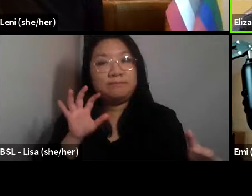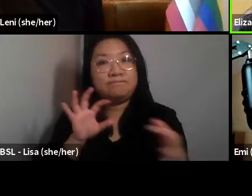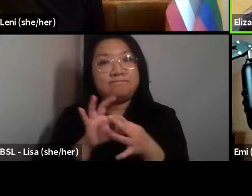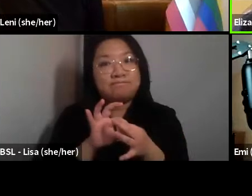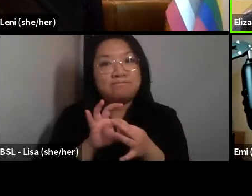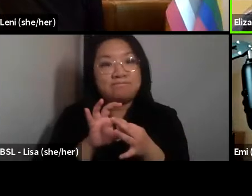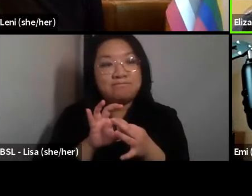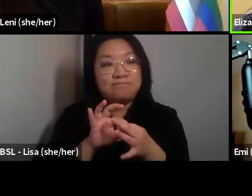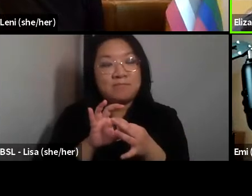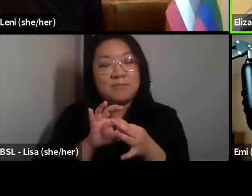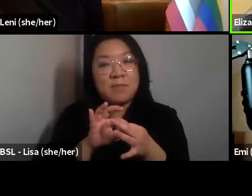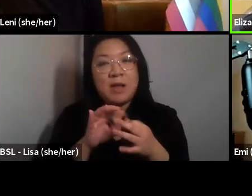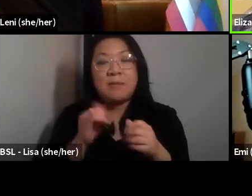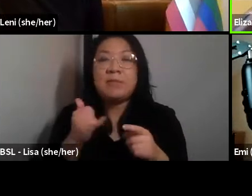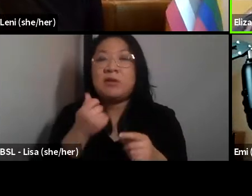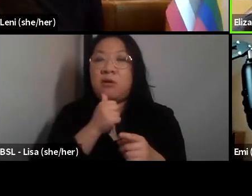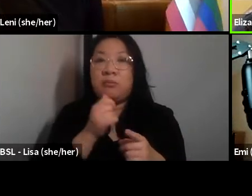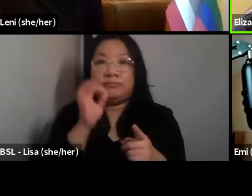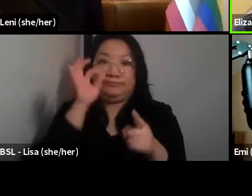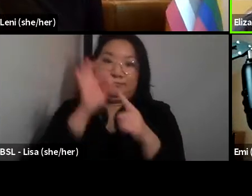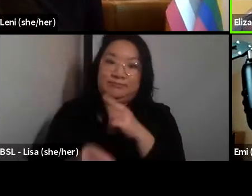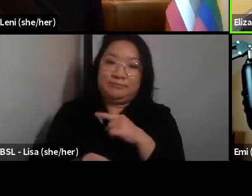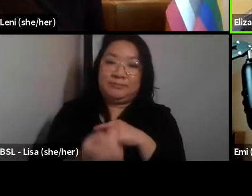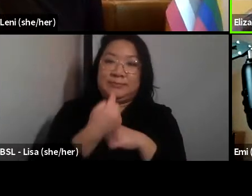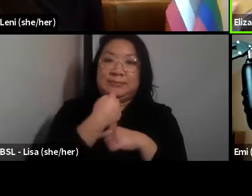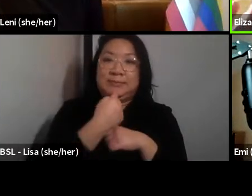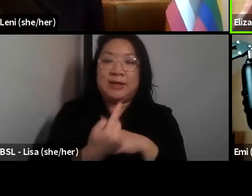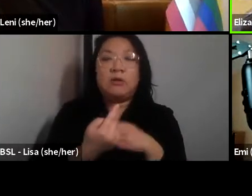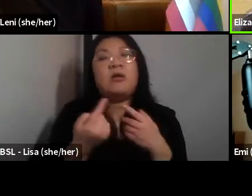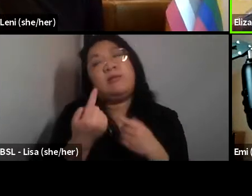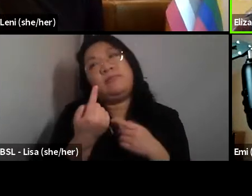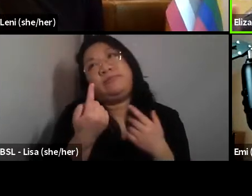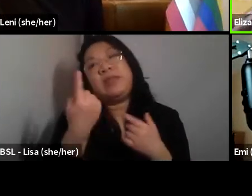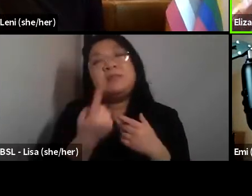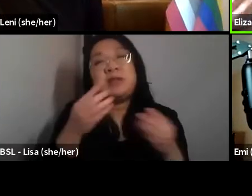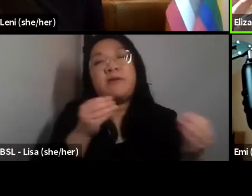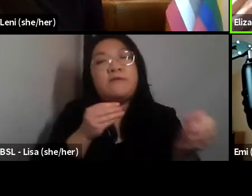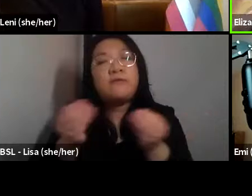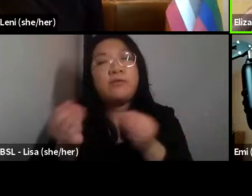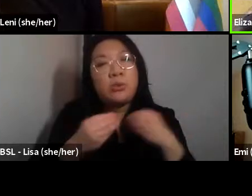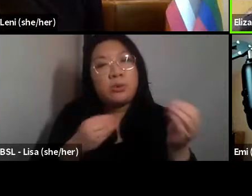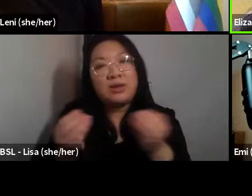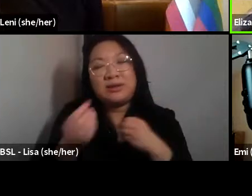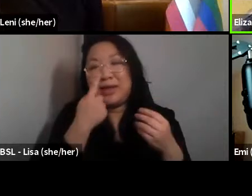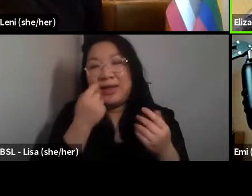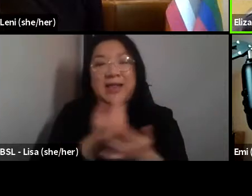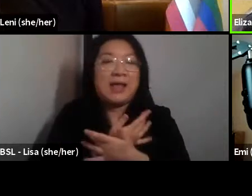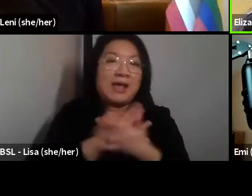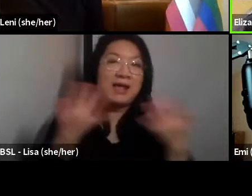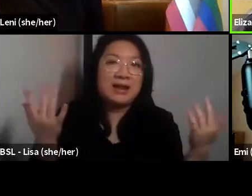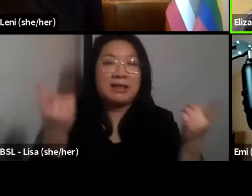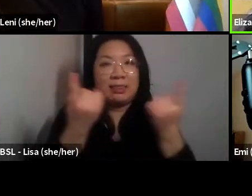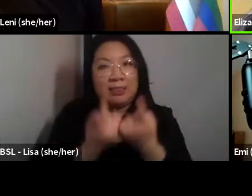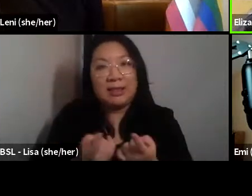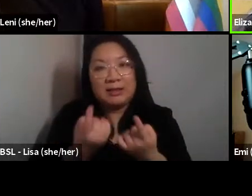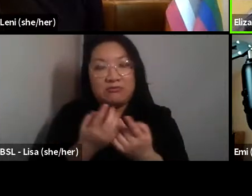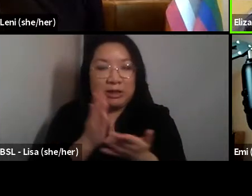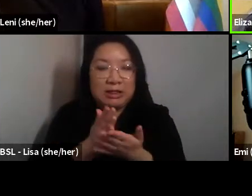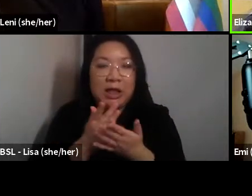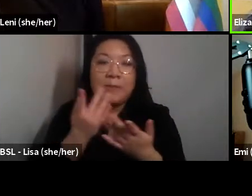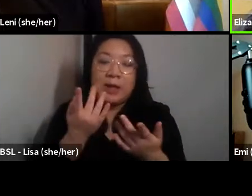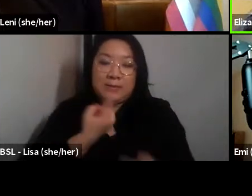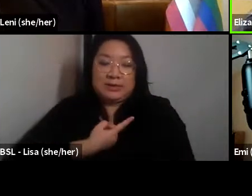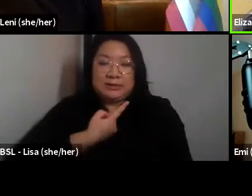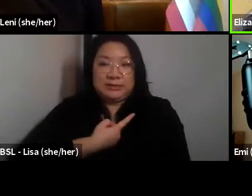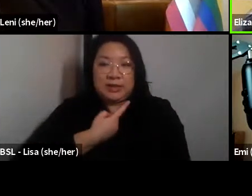though it isn't specifically said. They're quite a fluid character, they could be interpreted as many different things. But I'd